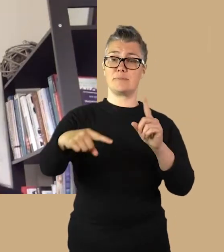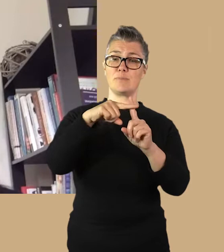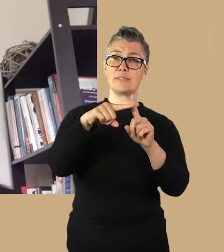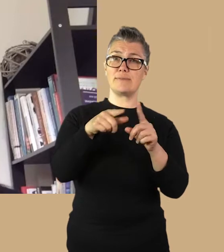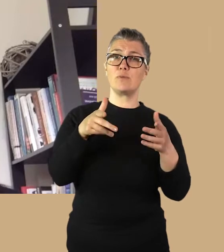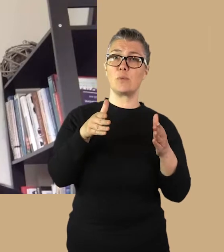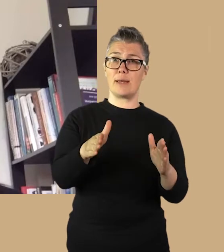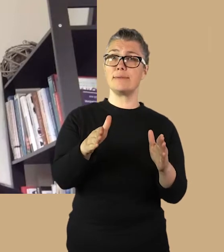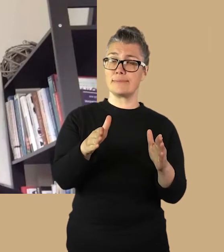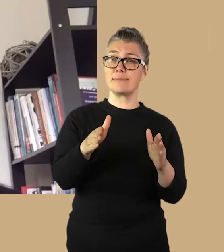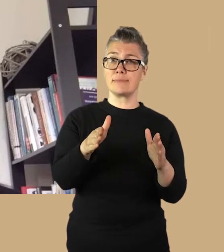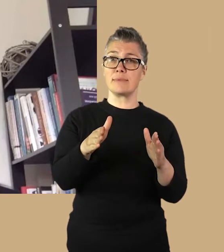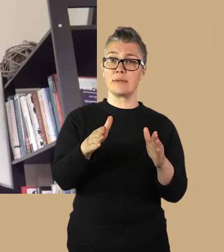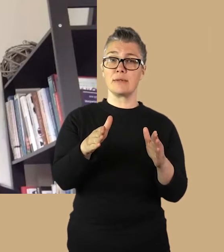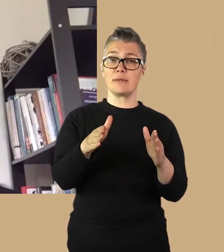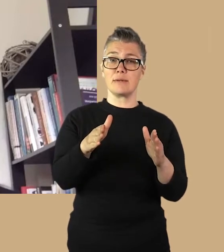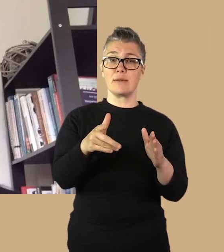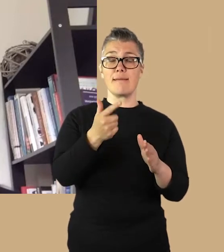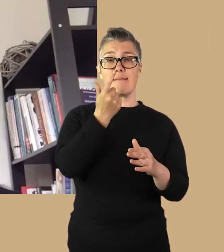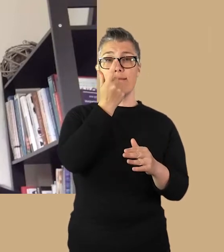balanced, positive way can